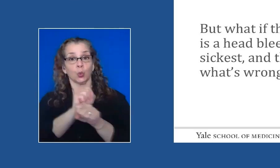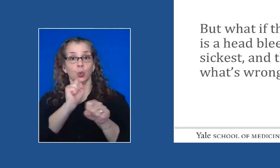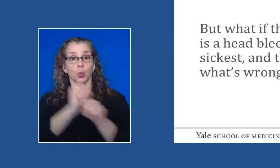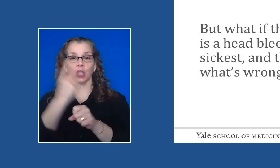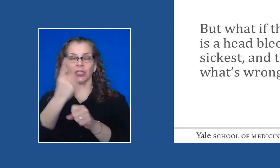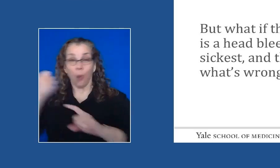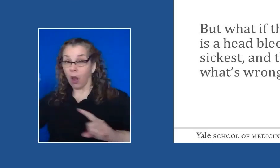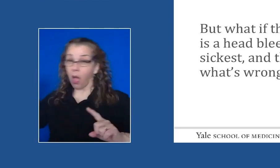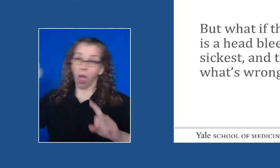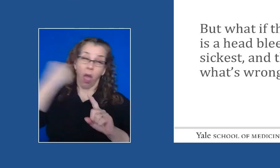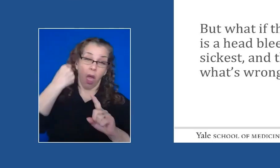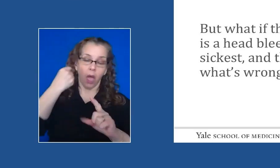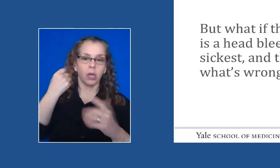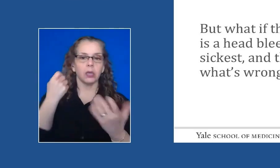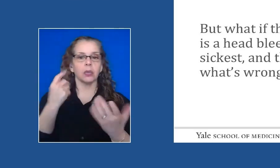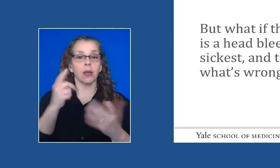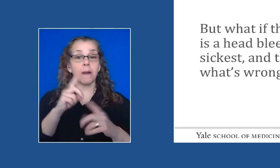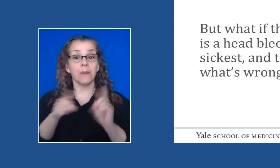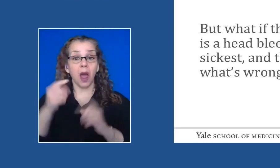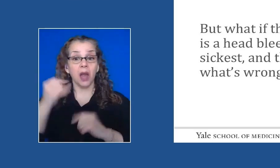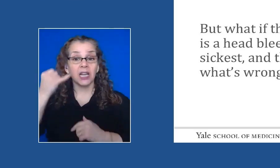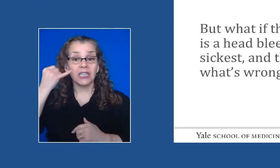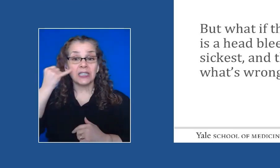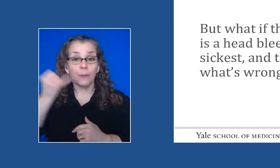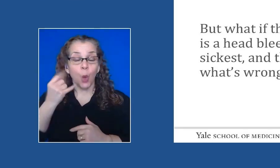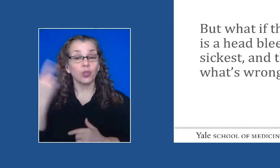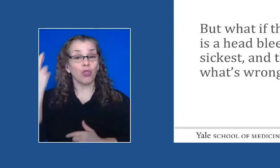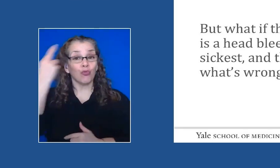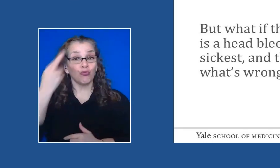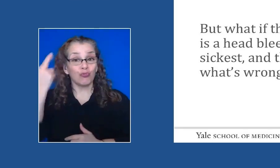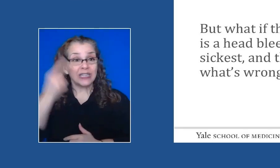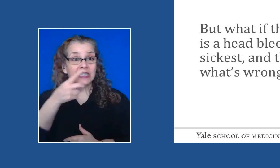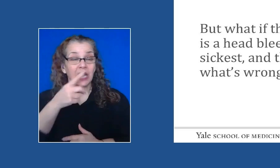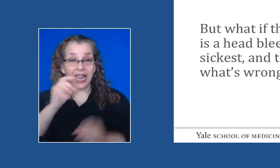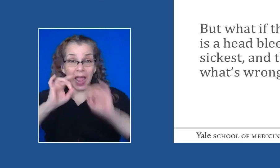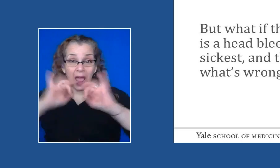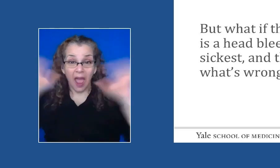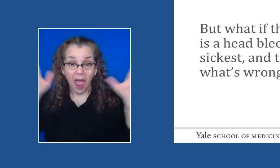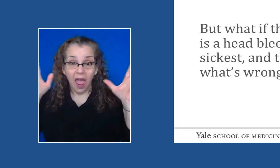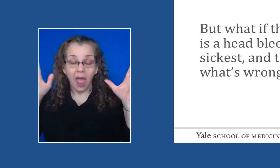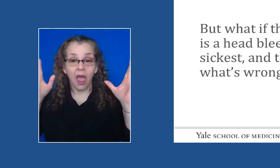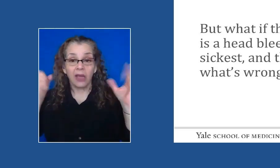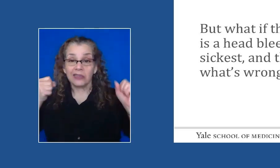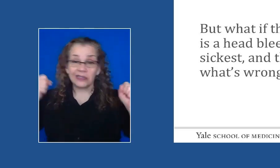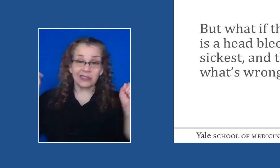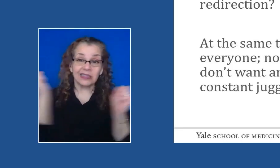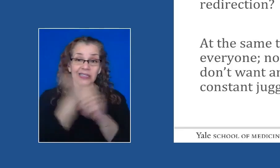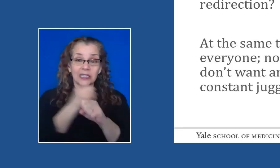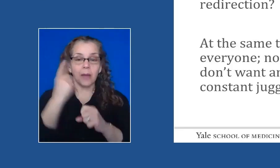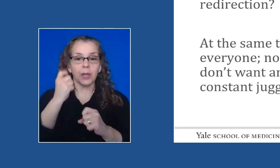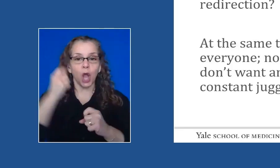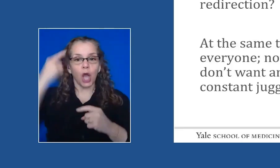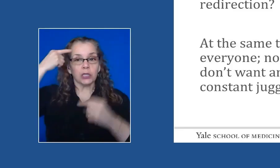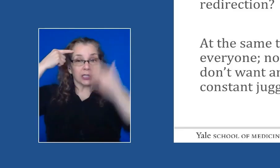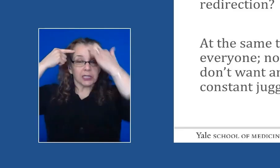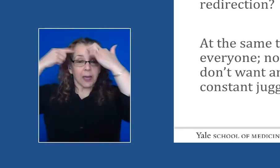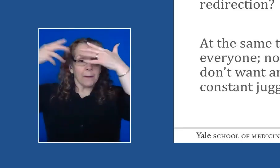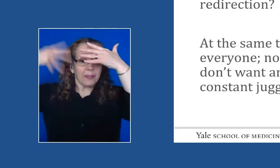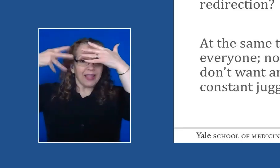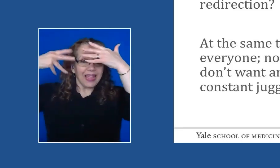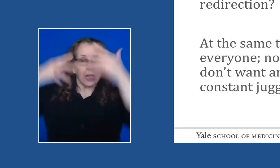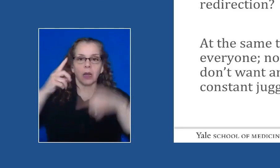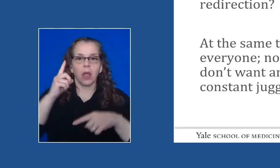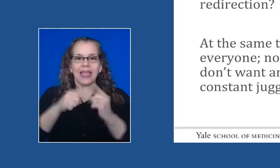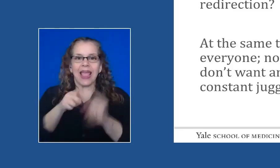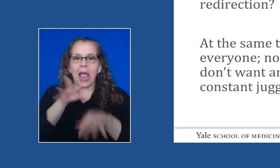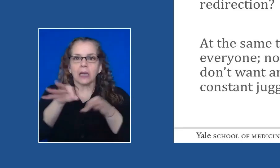the agitation is a head bleed? These patients are possibly the sickest, and they're so agitated they can't tell you what's wrong." Here's an